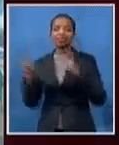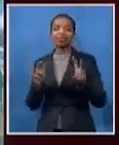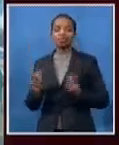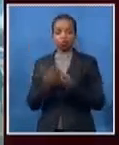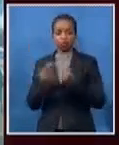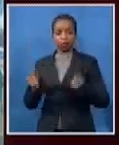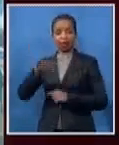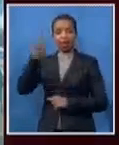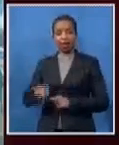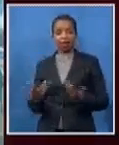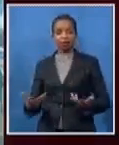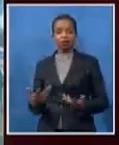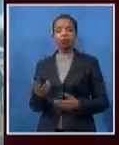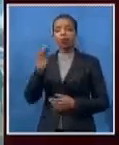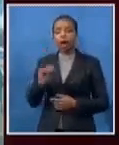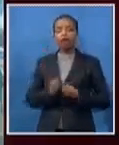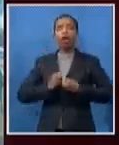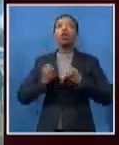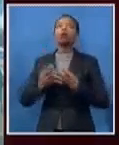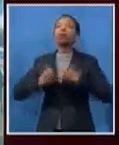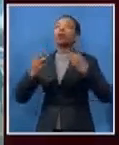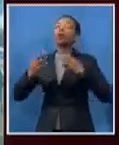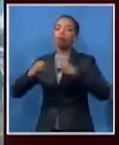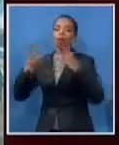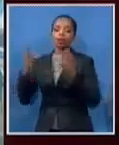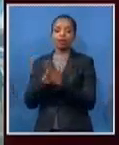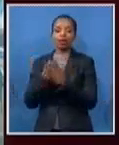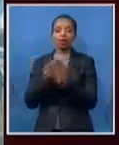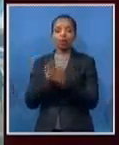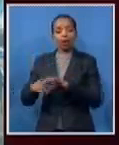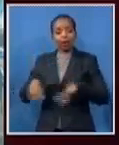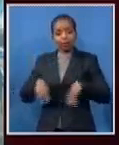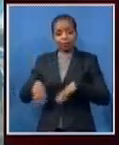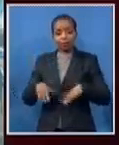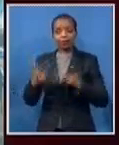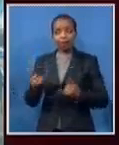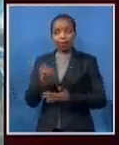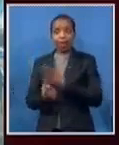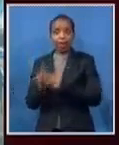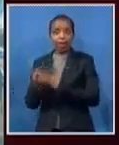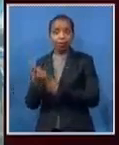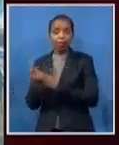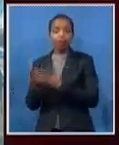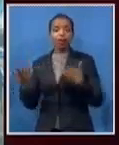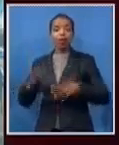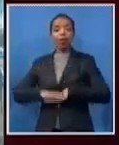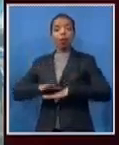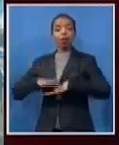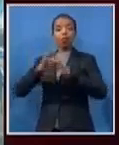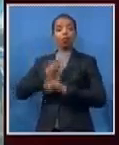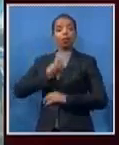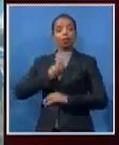of economic activity happening so that more and more young people can get jobs. And the real